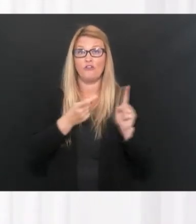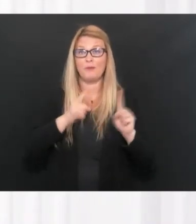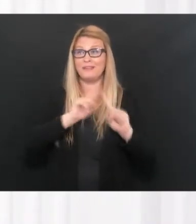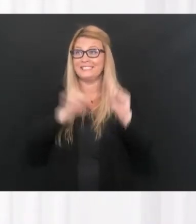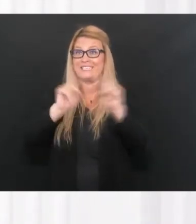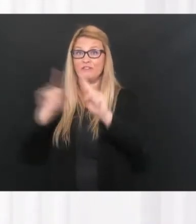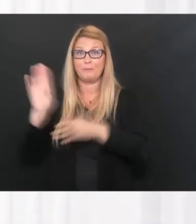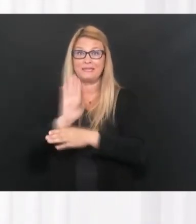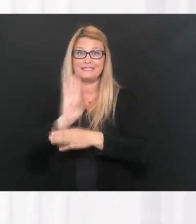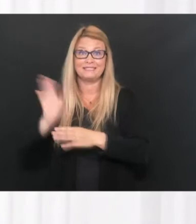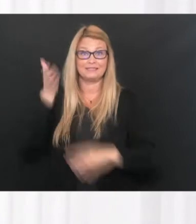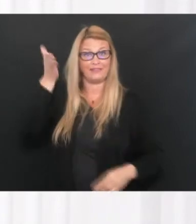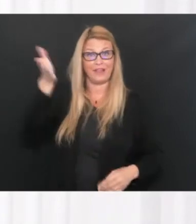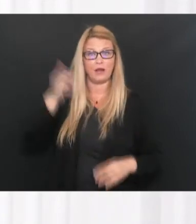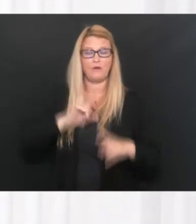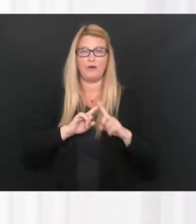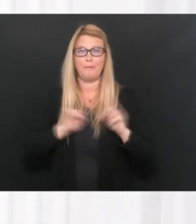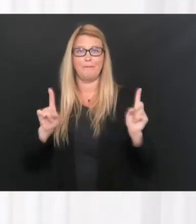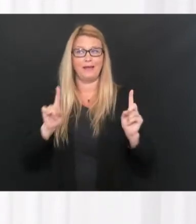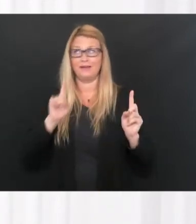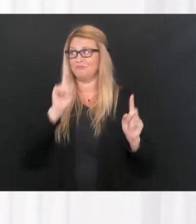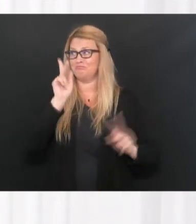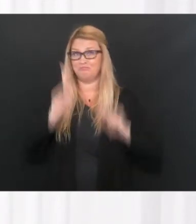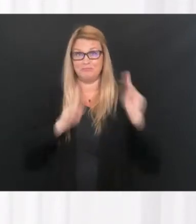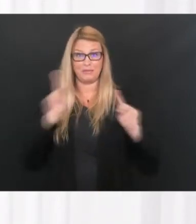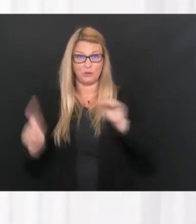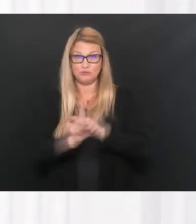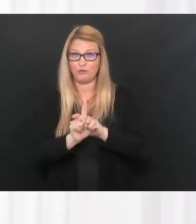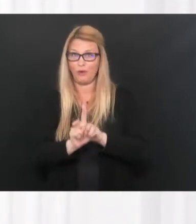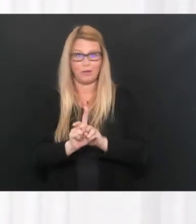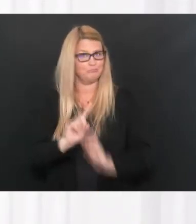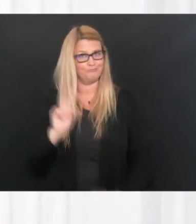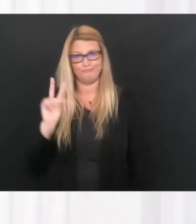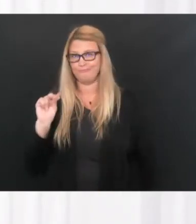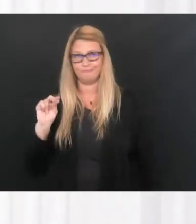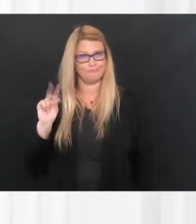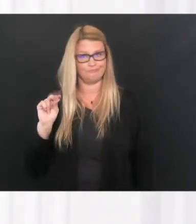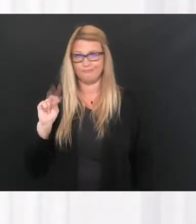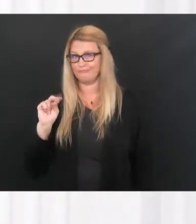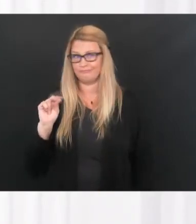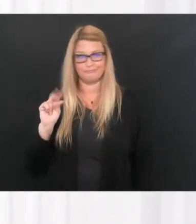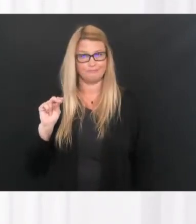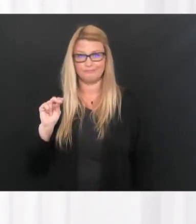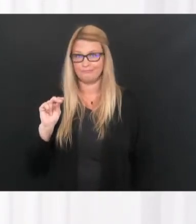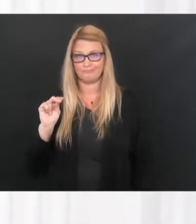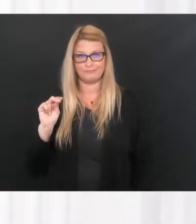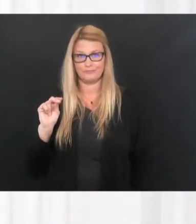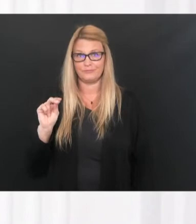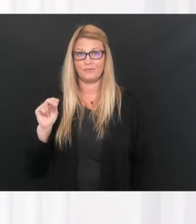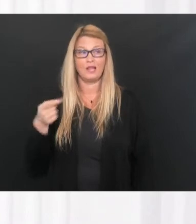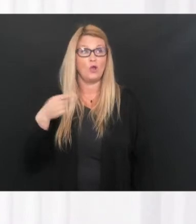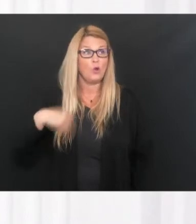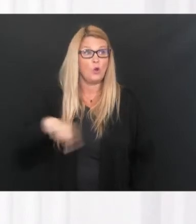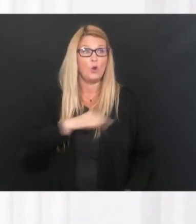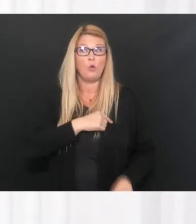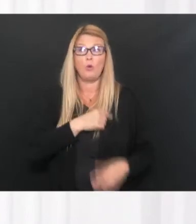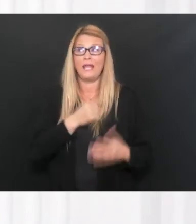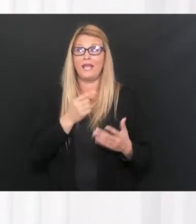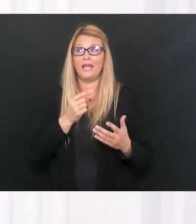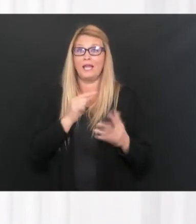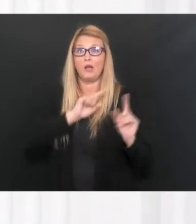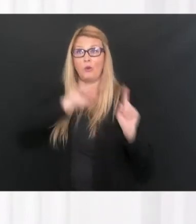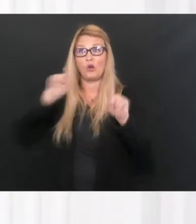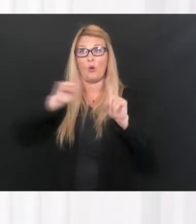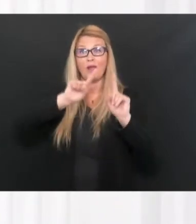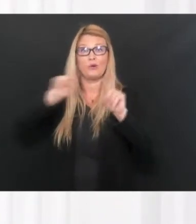entities there, but we did not have people schedule and show up for vaccines. We got to the point where